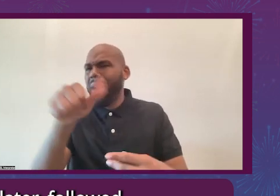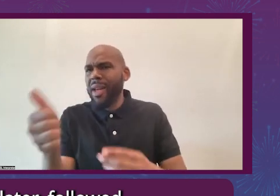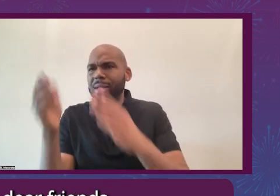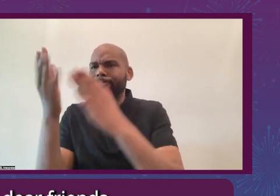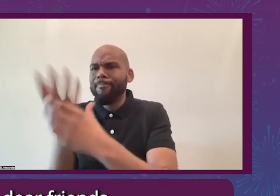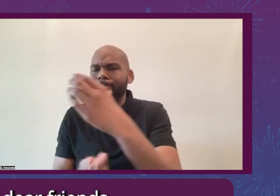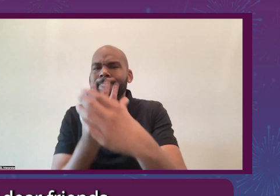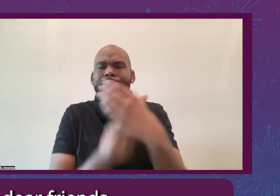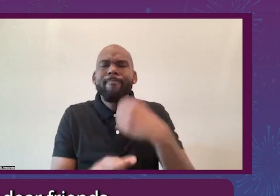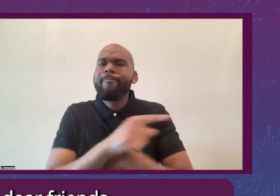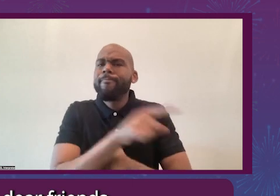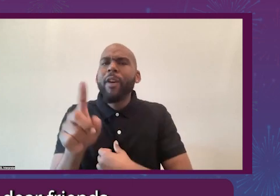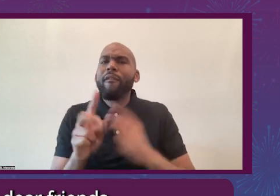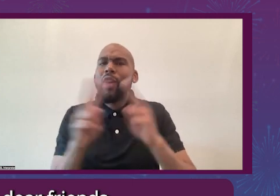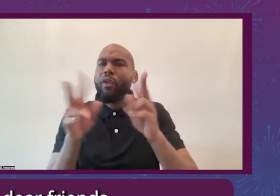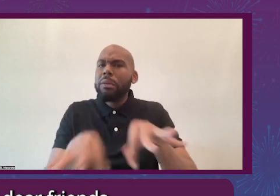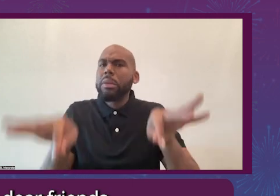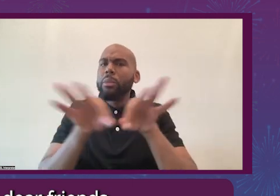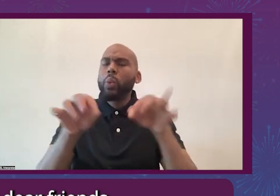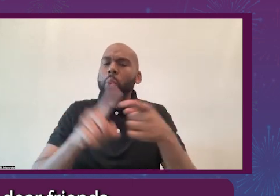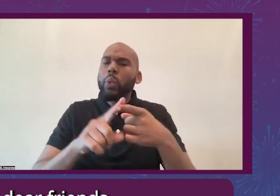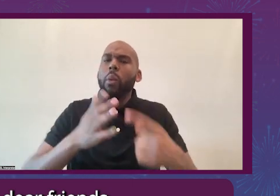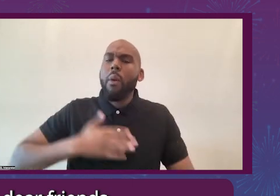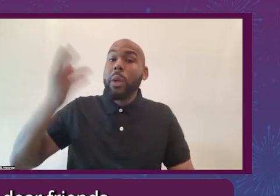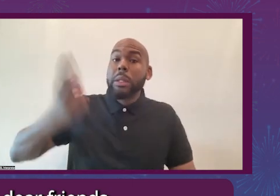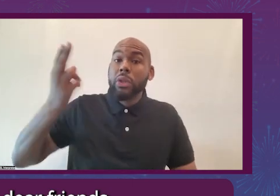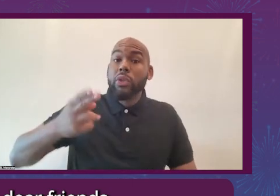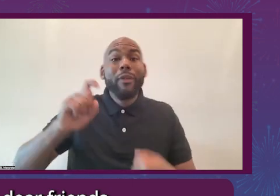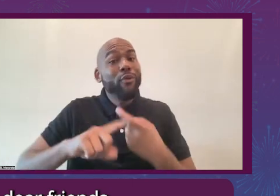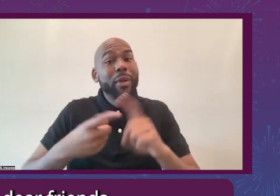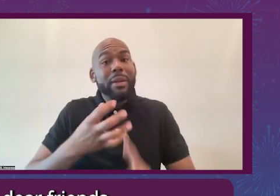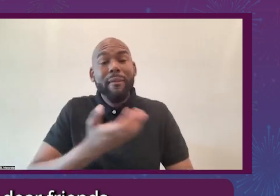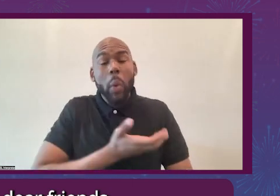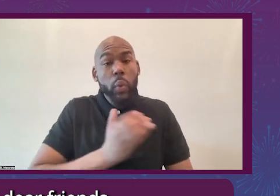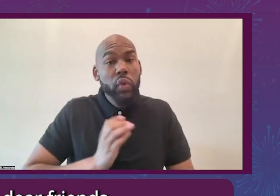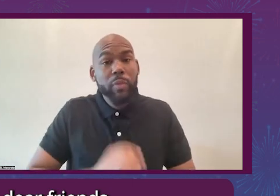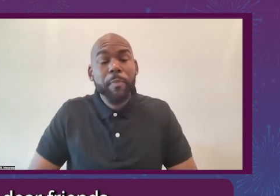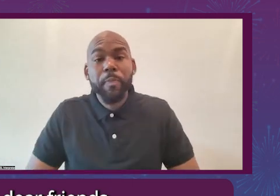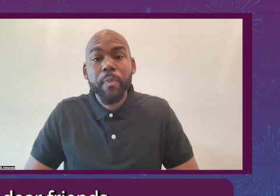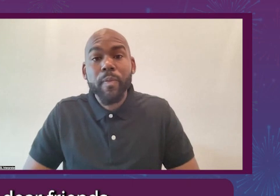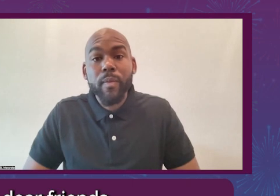very instrumental to WID's history, dear friends of ours, and